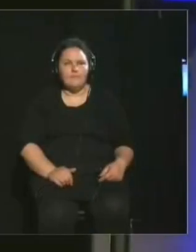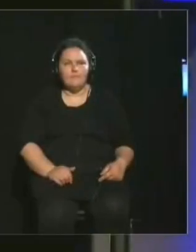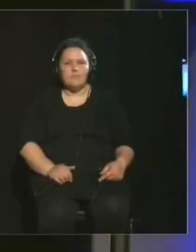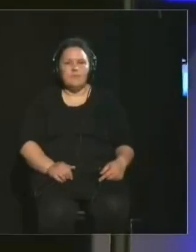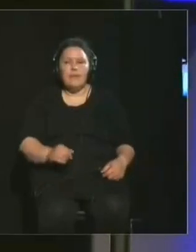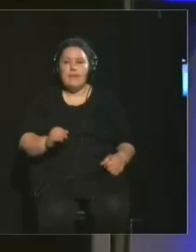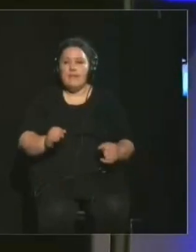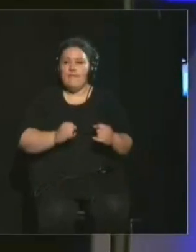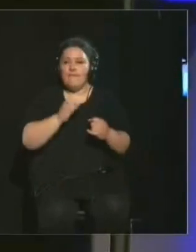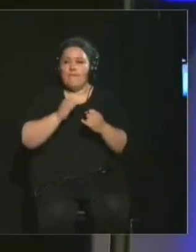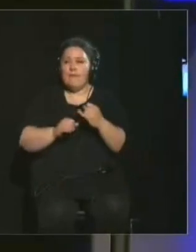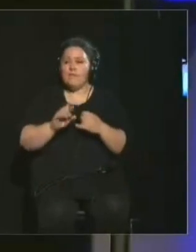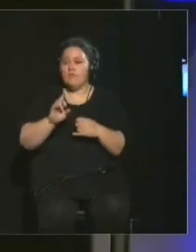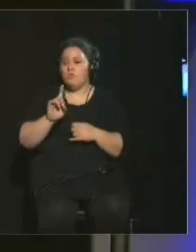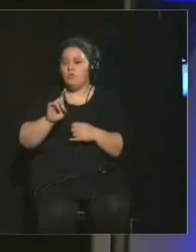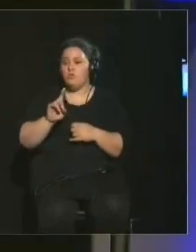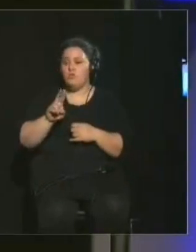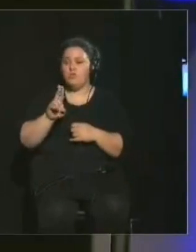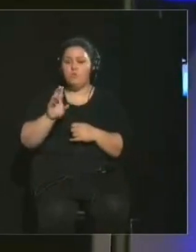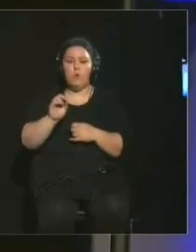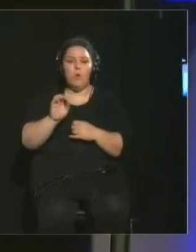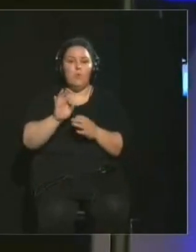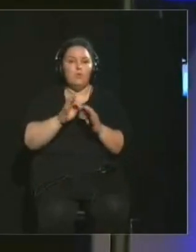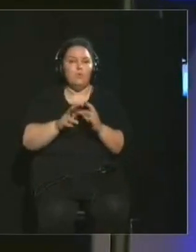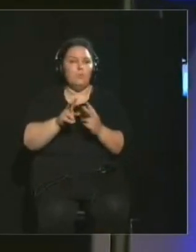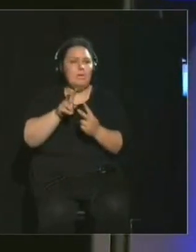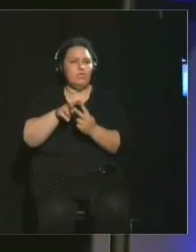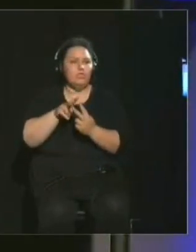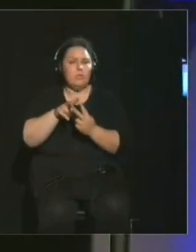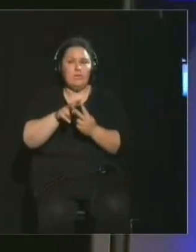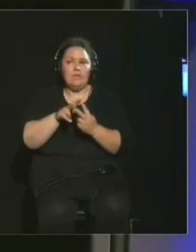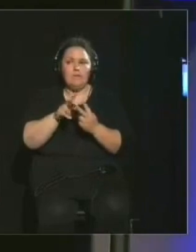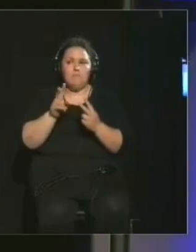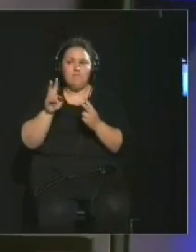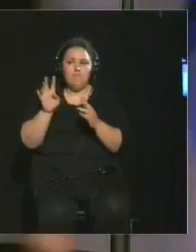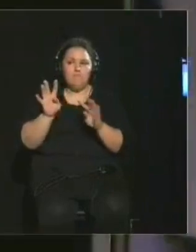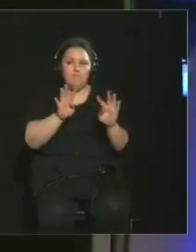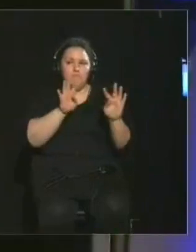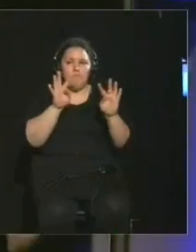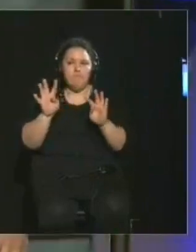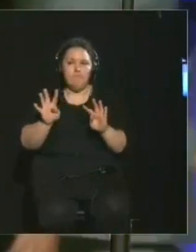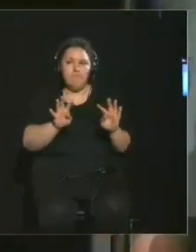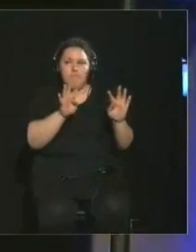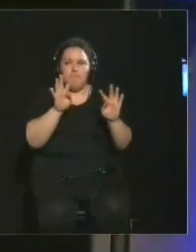would all the finalists in duo interpretation please come forward to the stage?